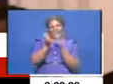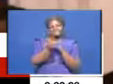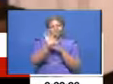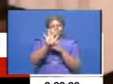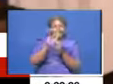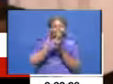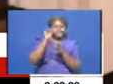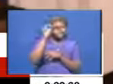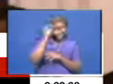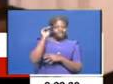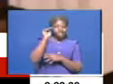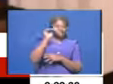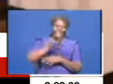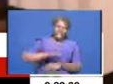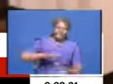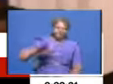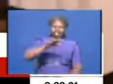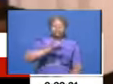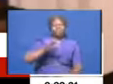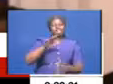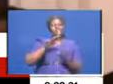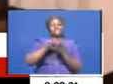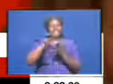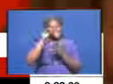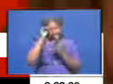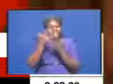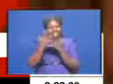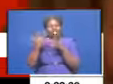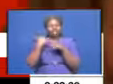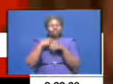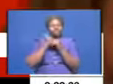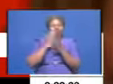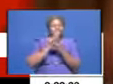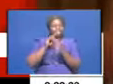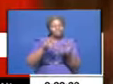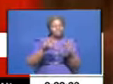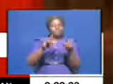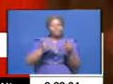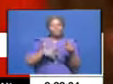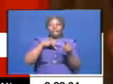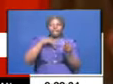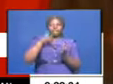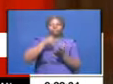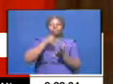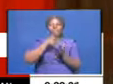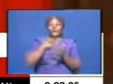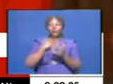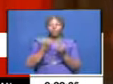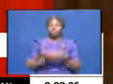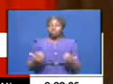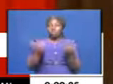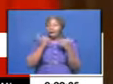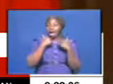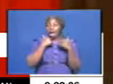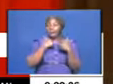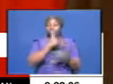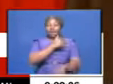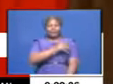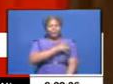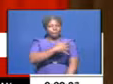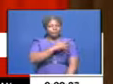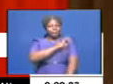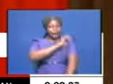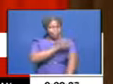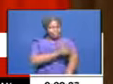and environment so that they feel included. Our children have capacity to compete with the able-bodied in all